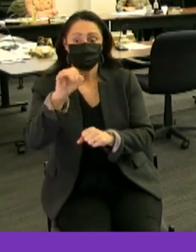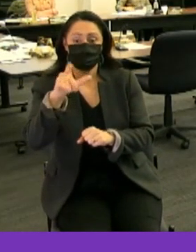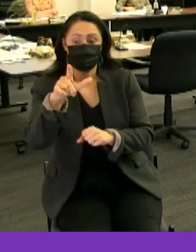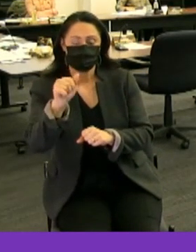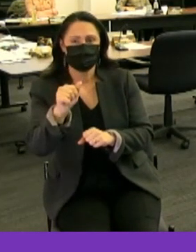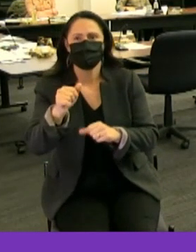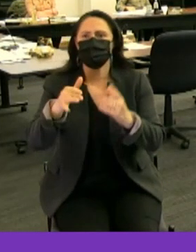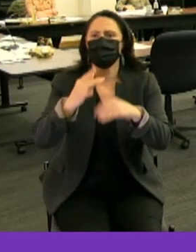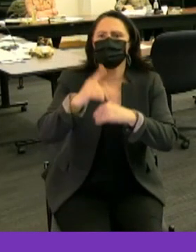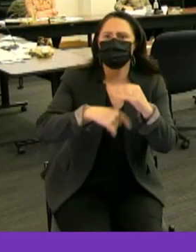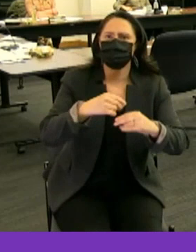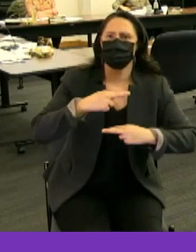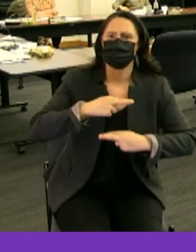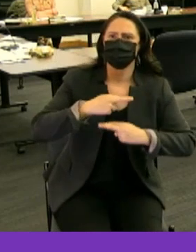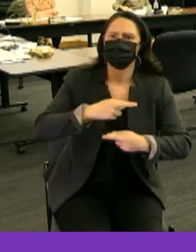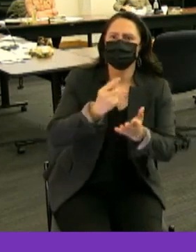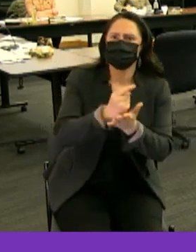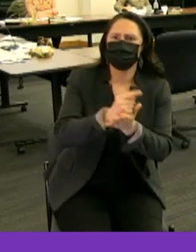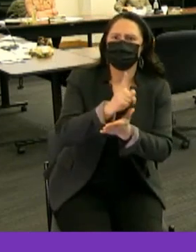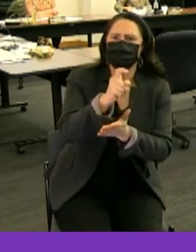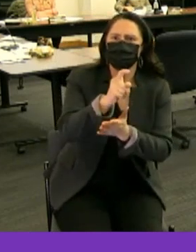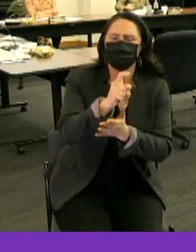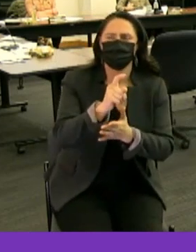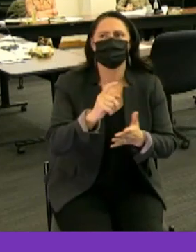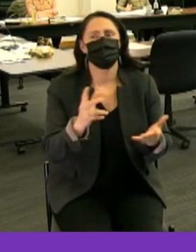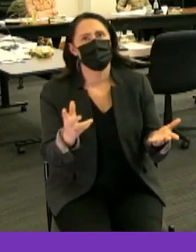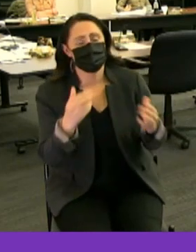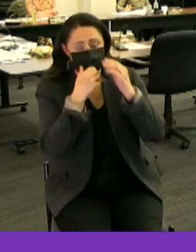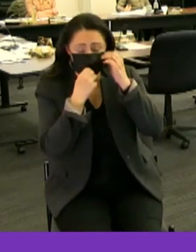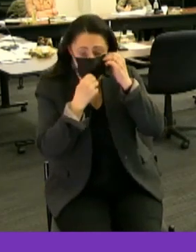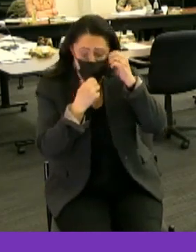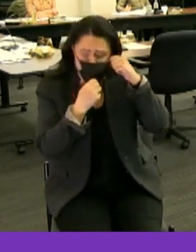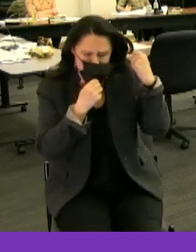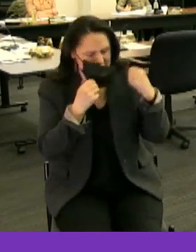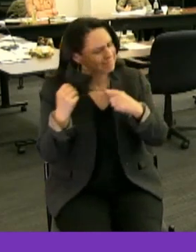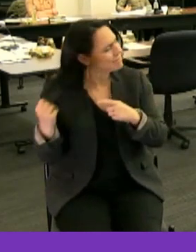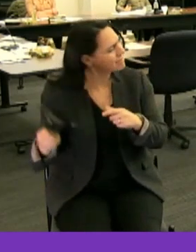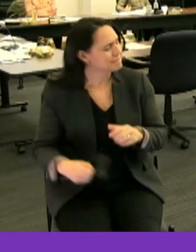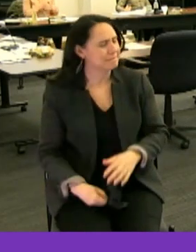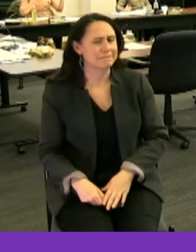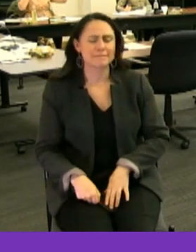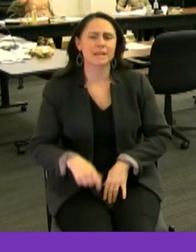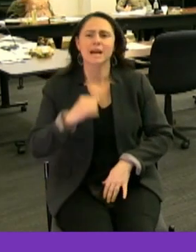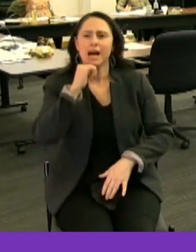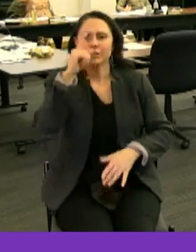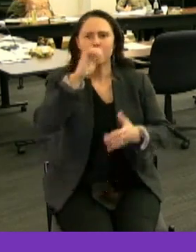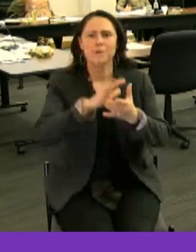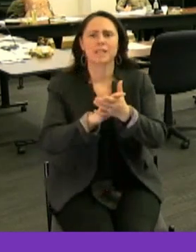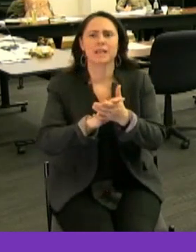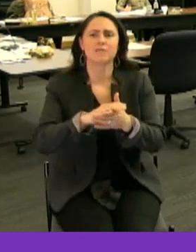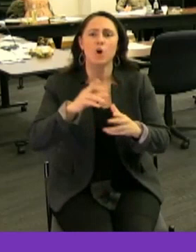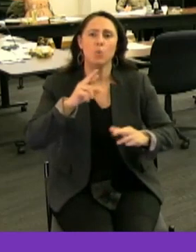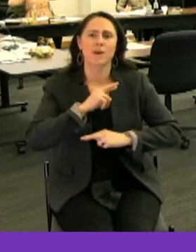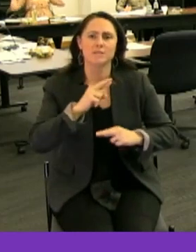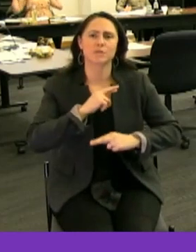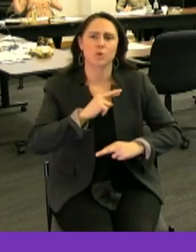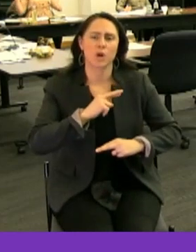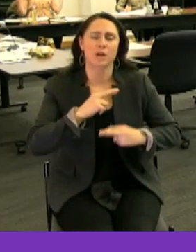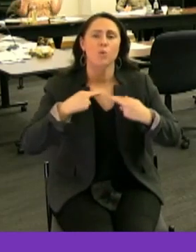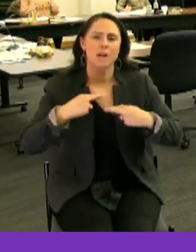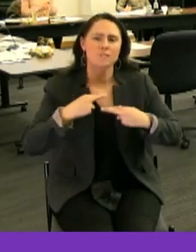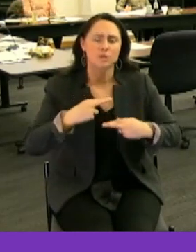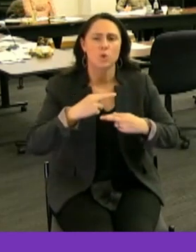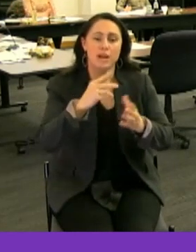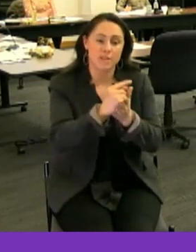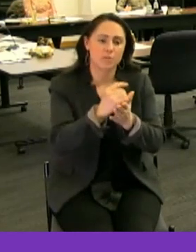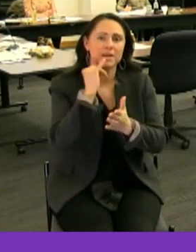to respiration therapy? I do not believe respiratory therapy is a WIOA approved program. I can